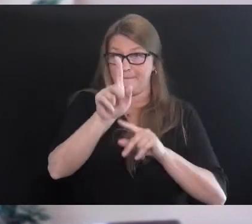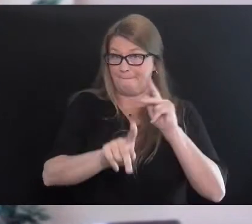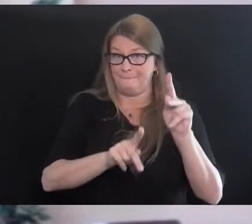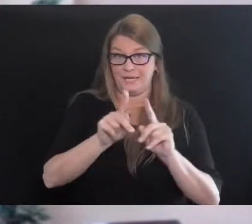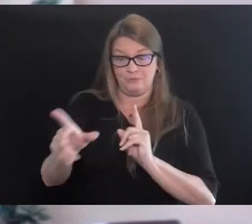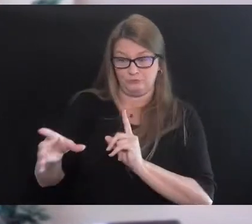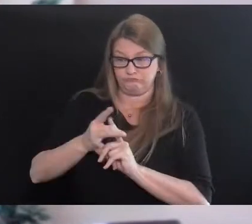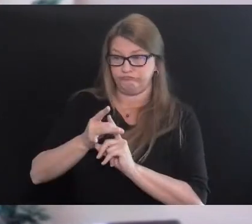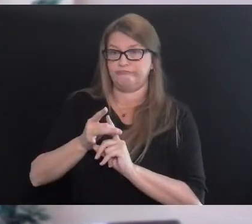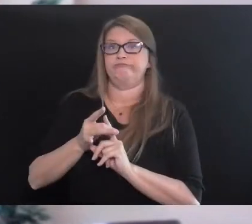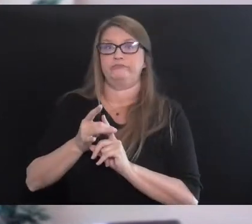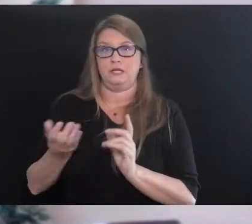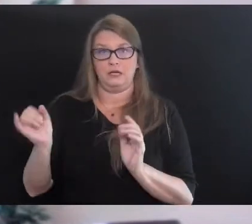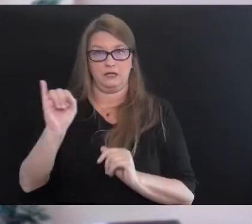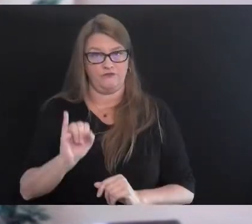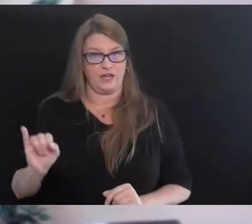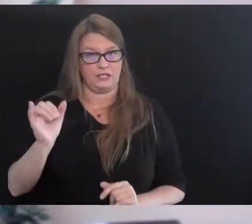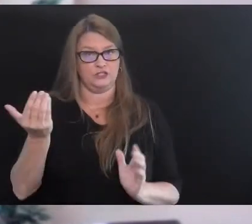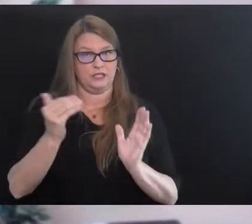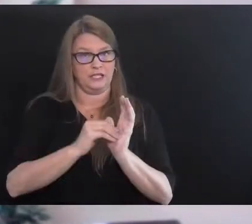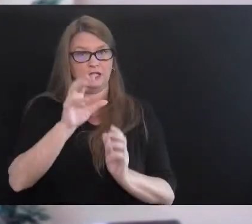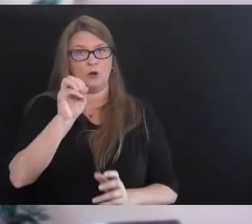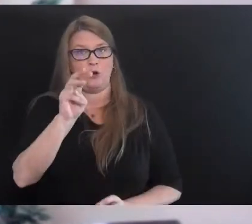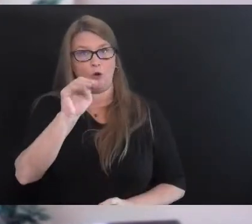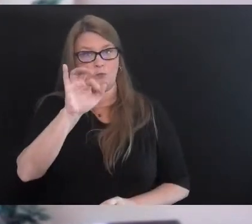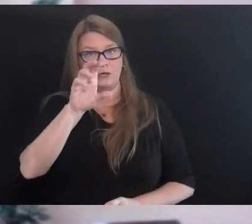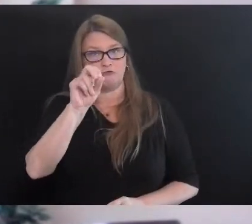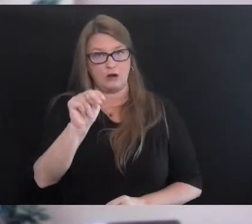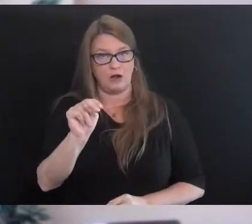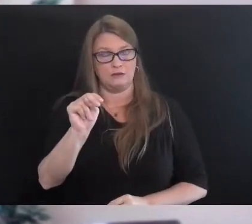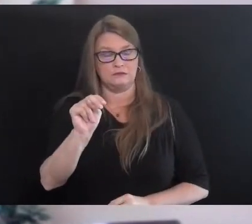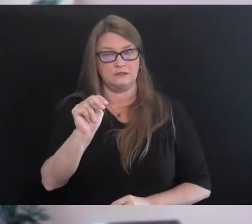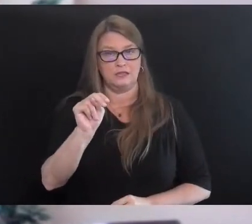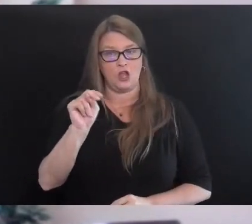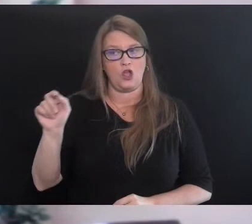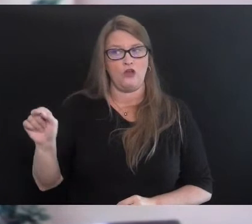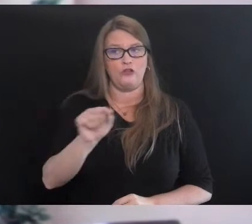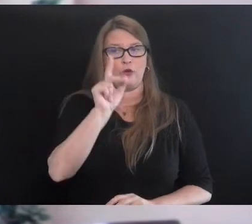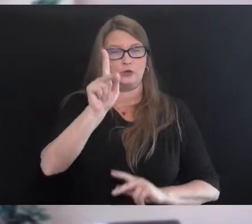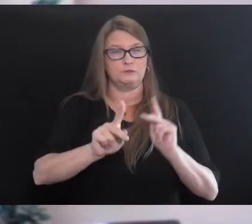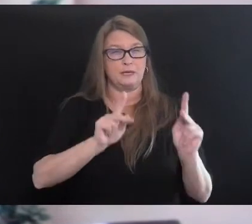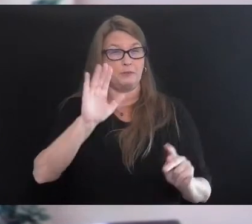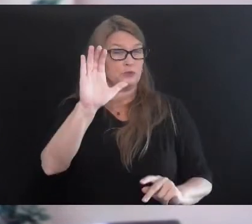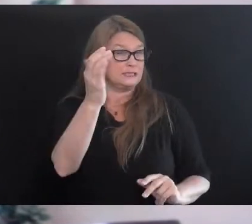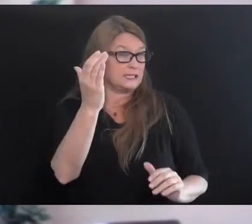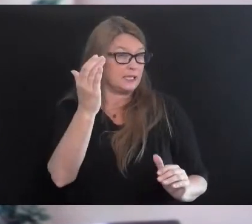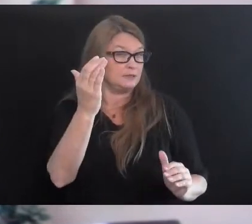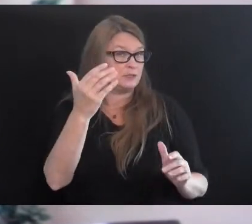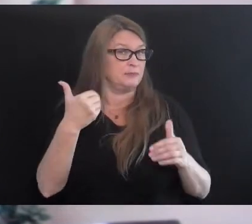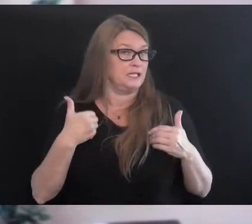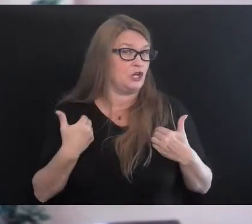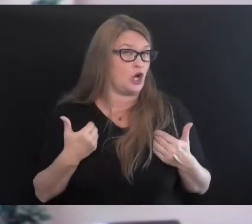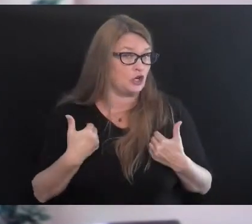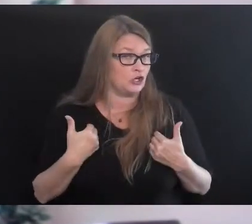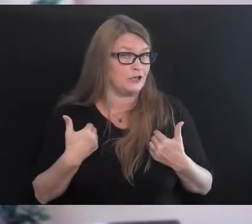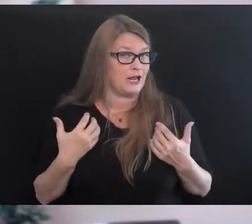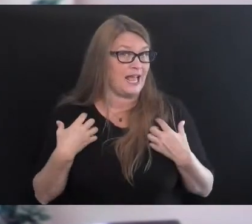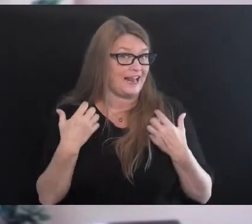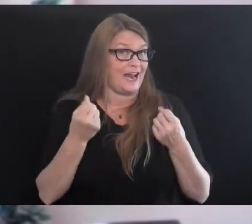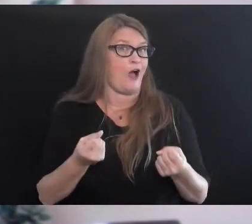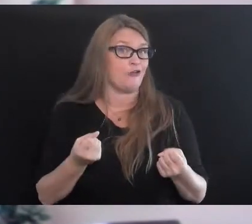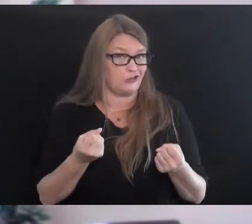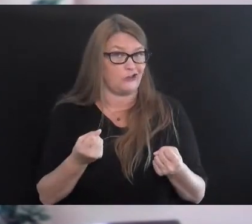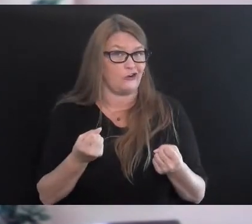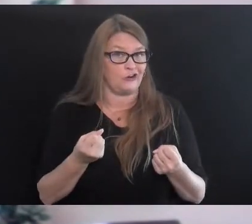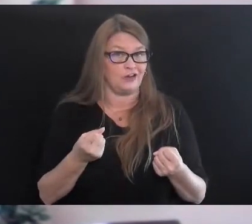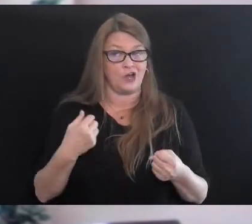be getting reinfected with the Omicron variant. These people are younger and generally healthier. Remember, West Virginia,